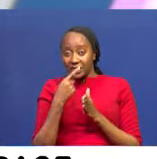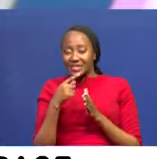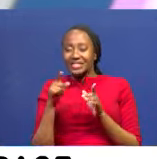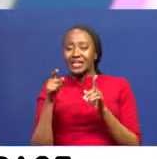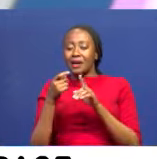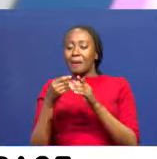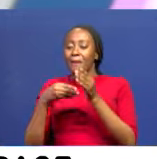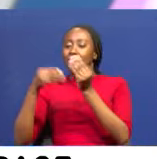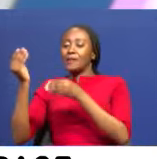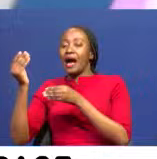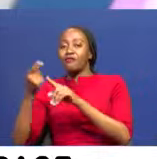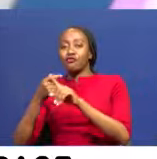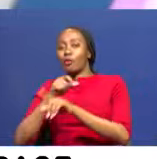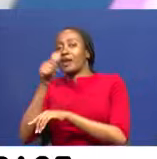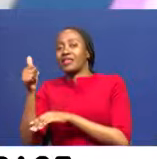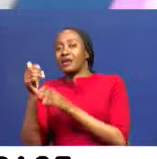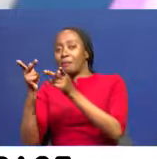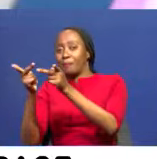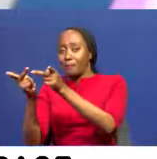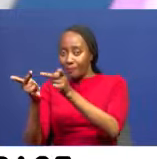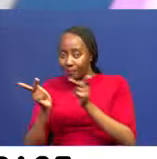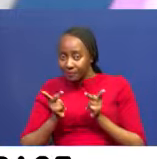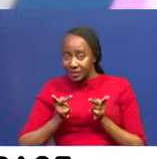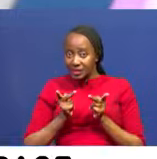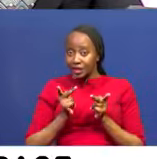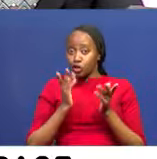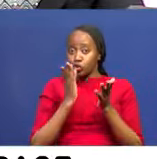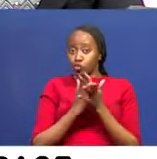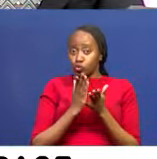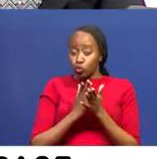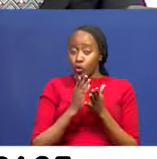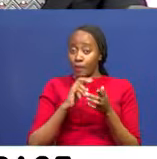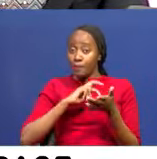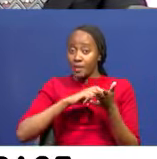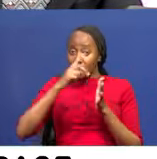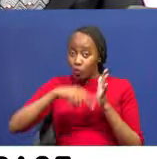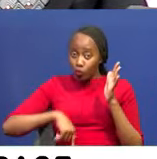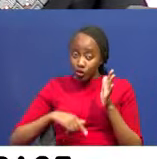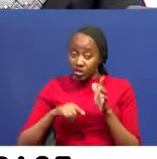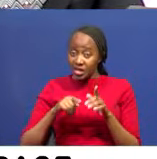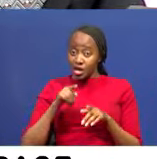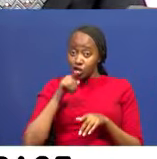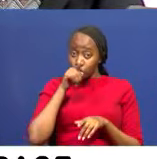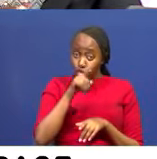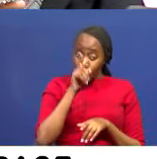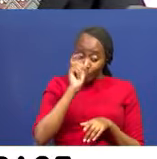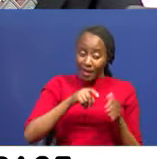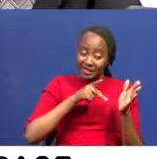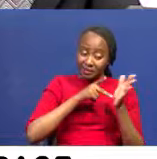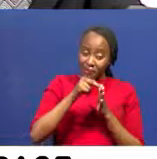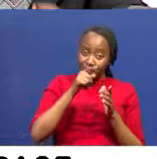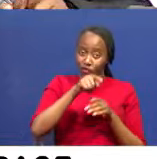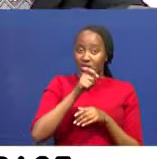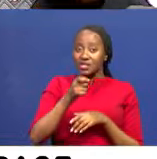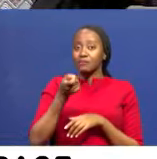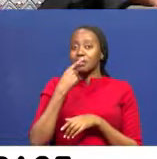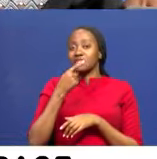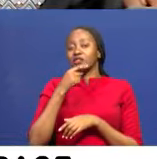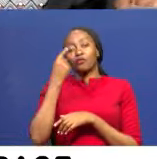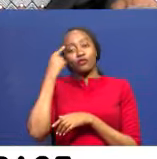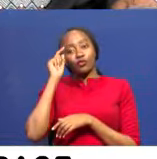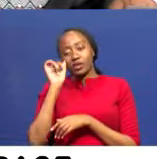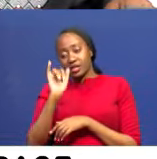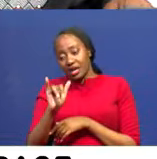where the medicine came from. So it means that even you have to pay for this medicine so that this person can